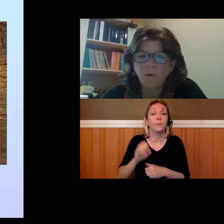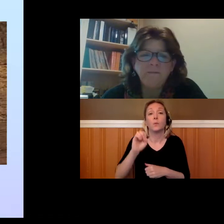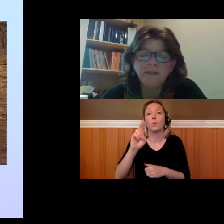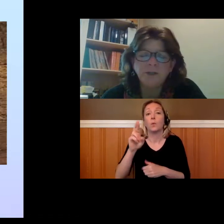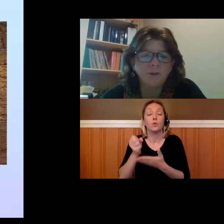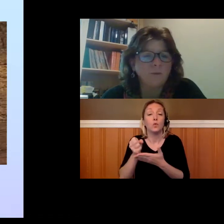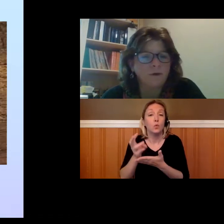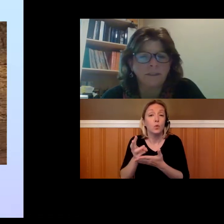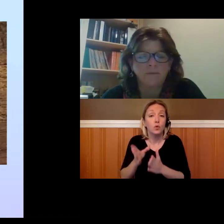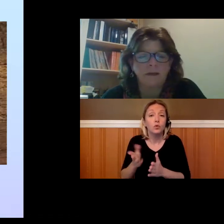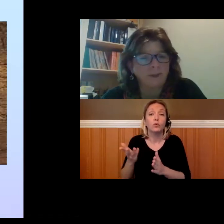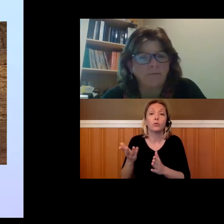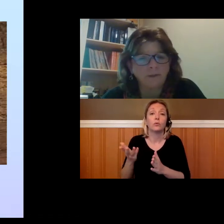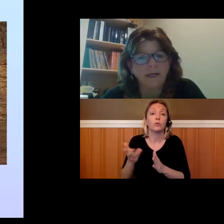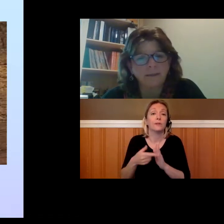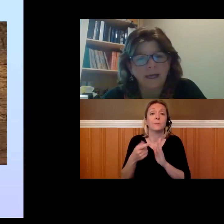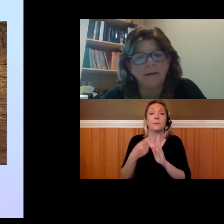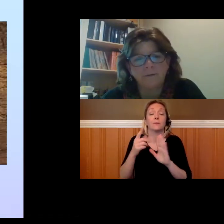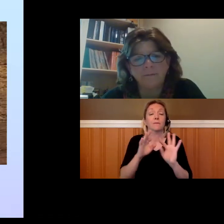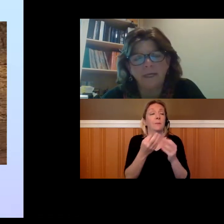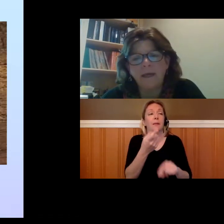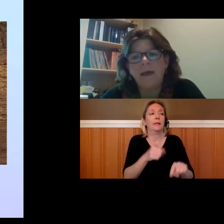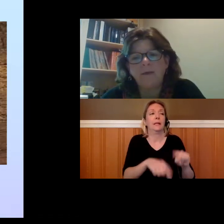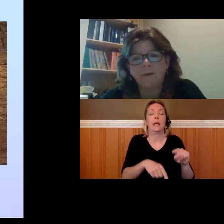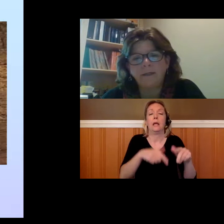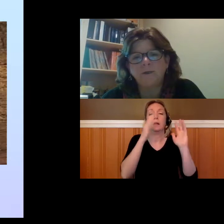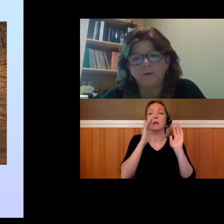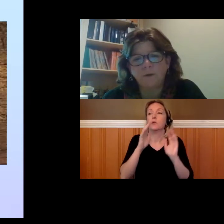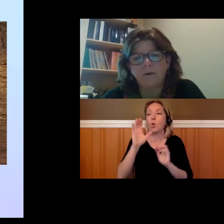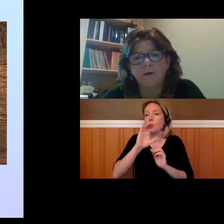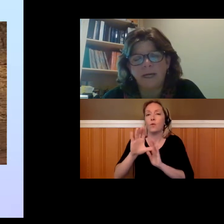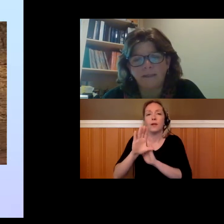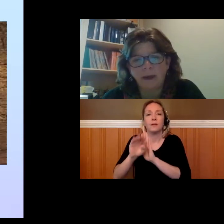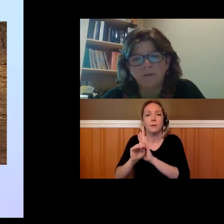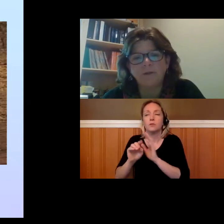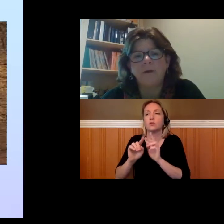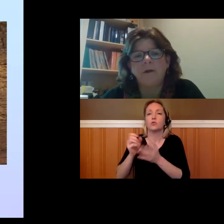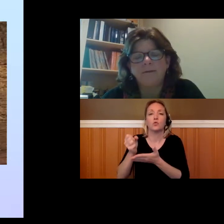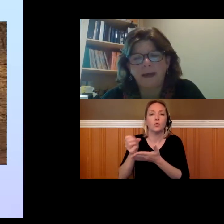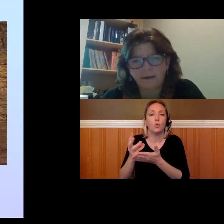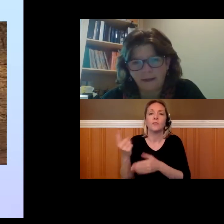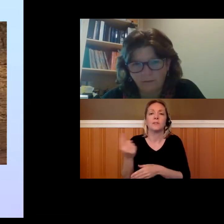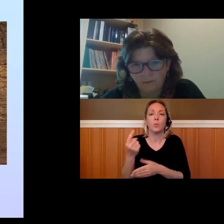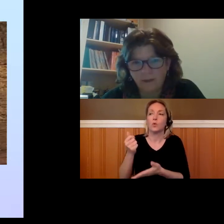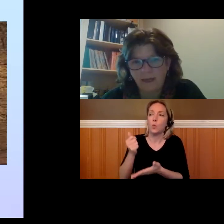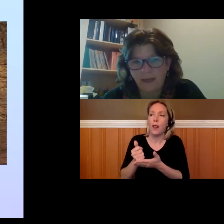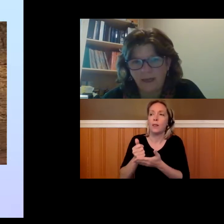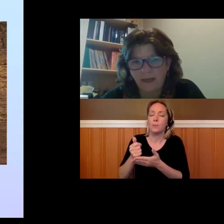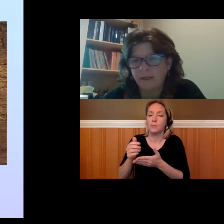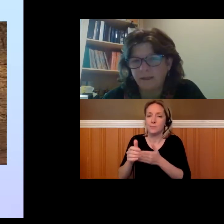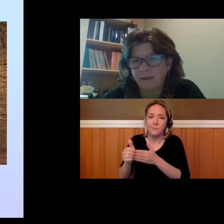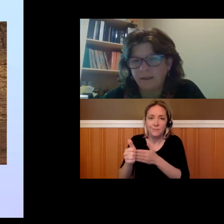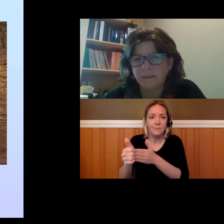Sometimes you have to look outside the family and find a social worker or a case manager that can really help navigate that process for that